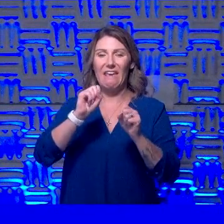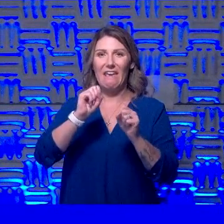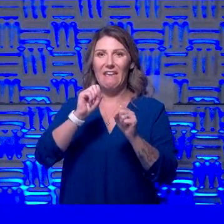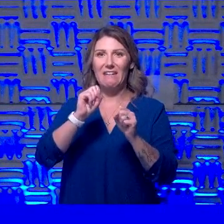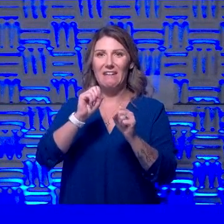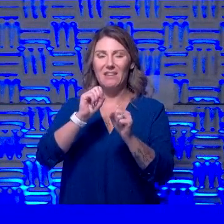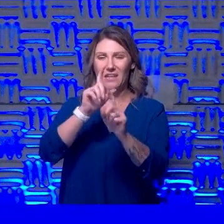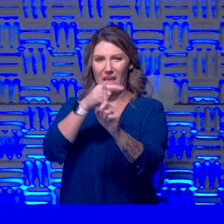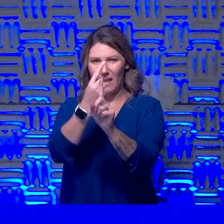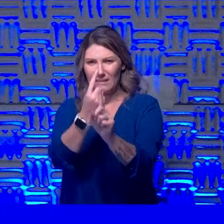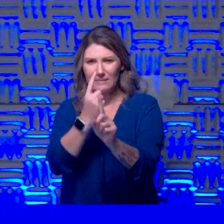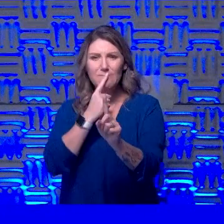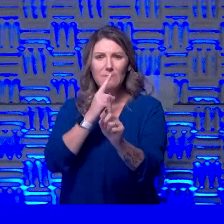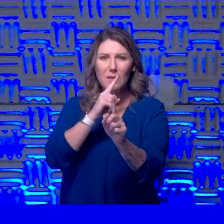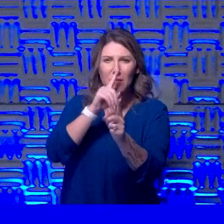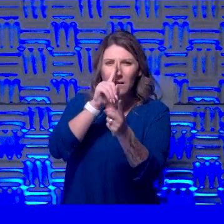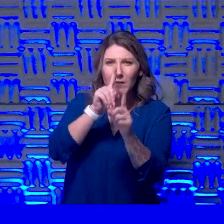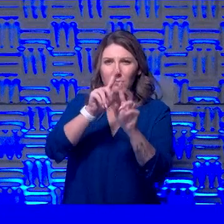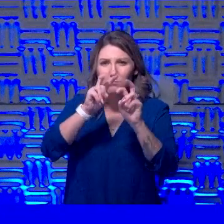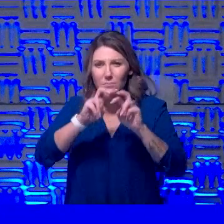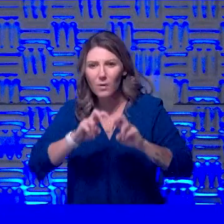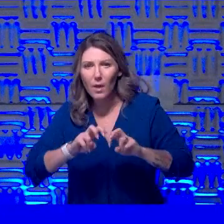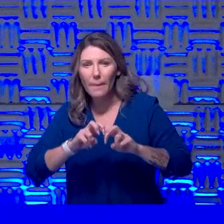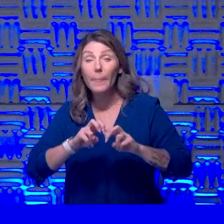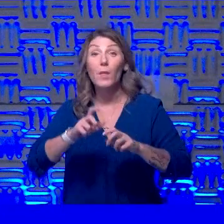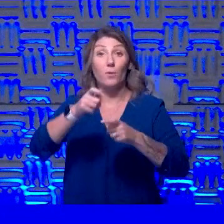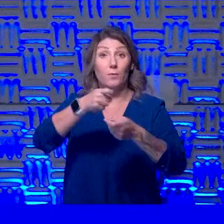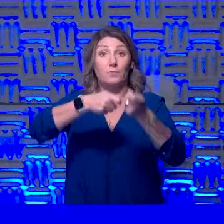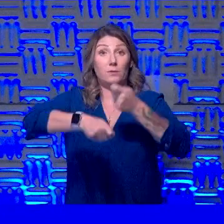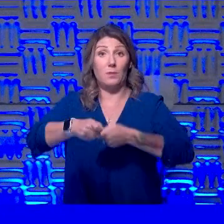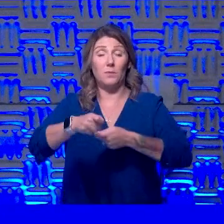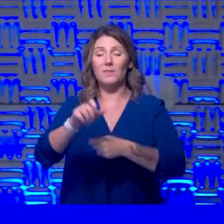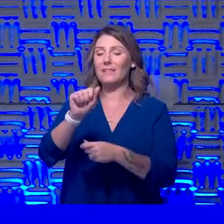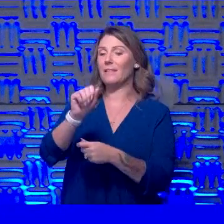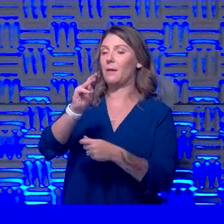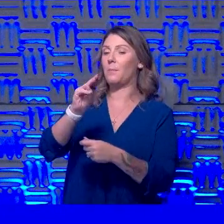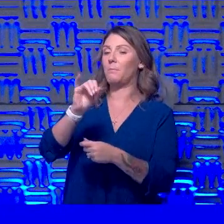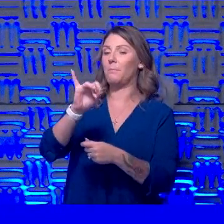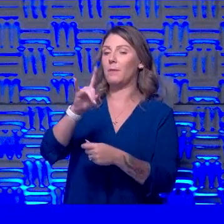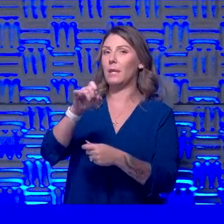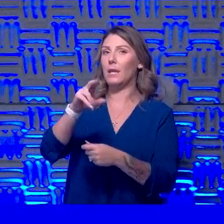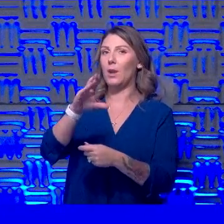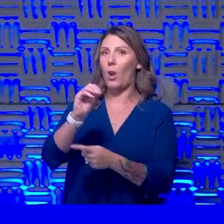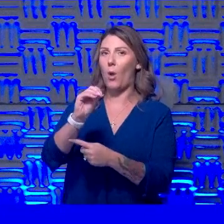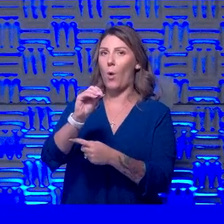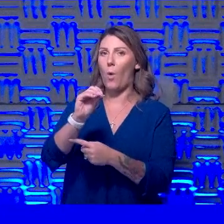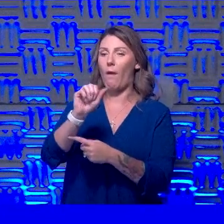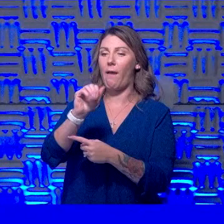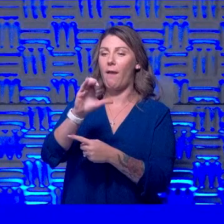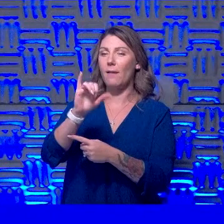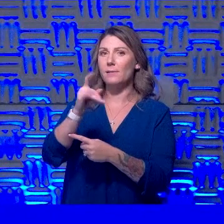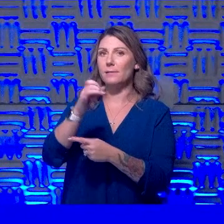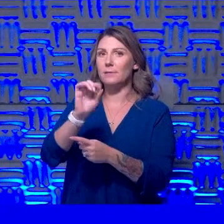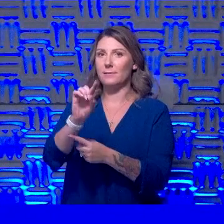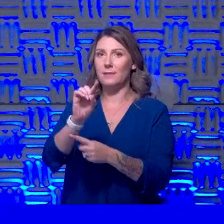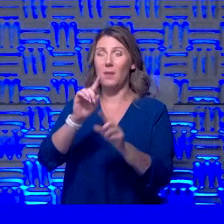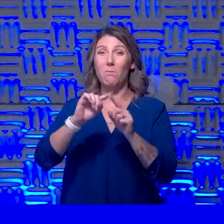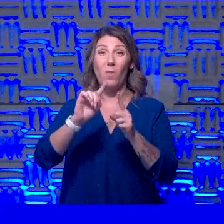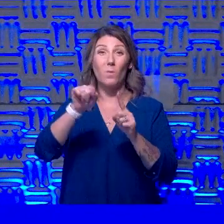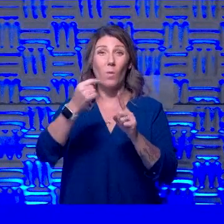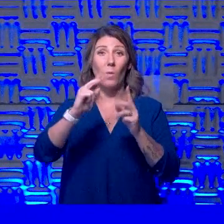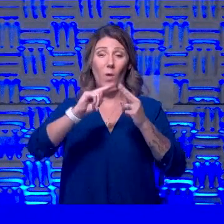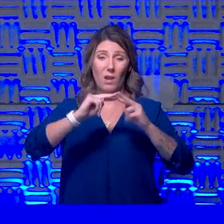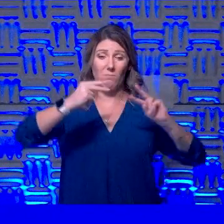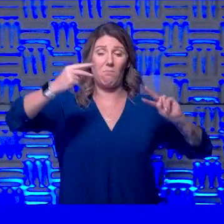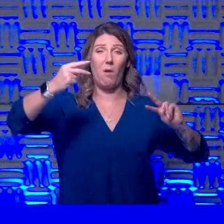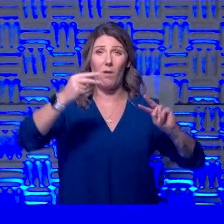record, there are substitutions in those and those amino acids, things of that nature, but there is only one strain of